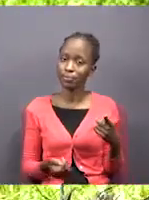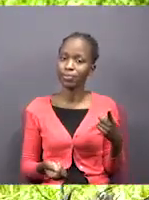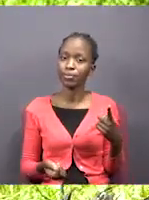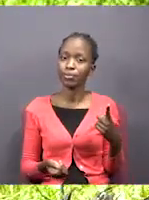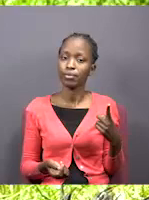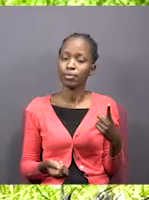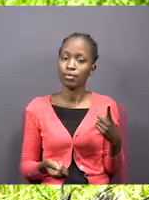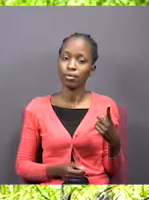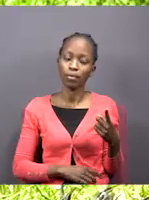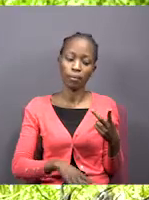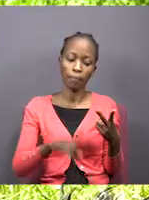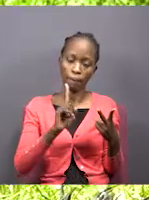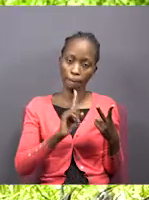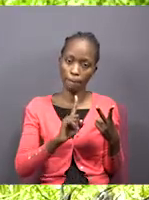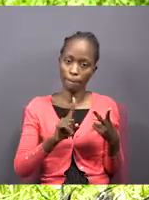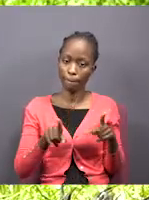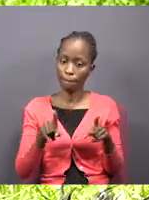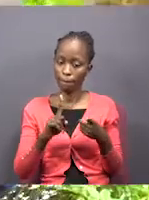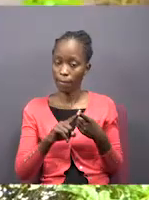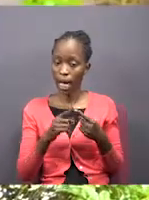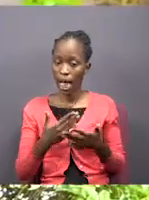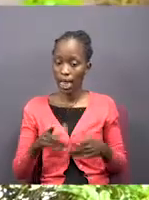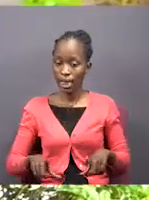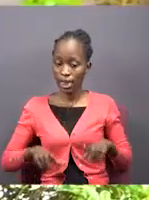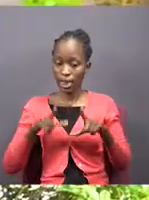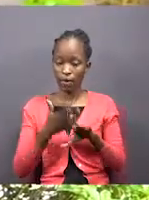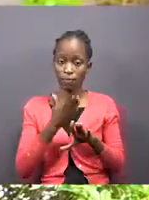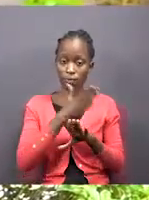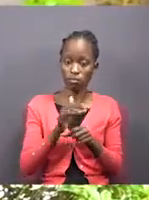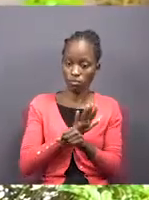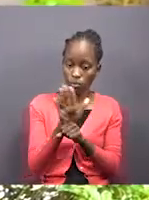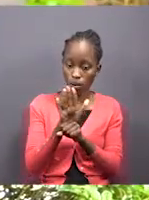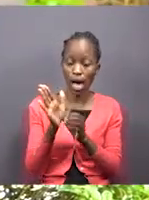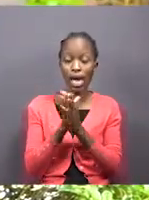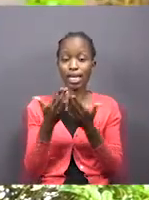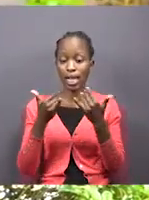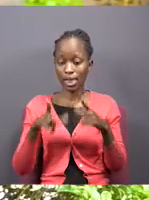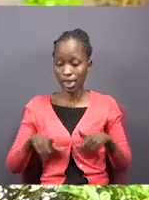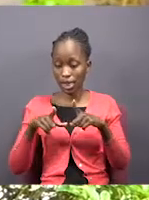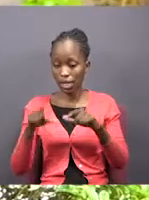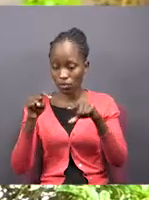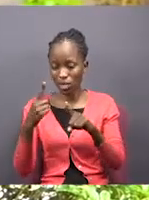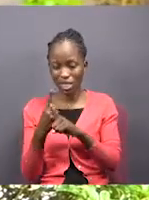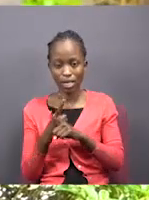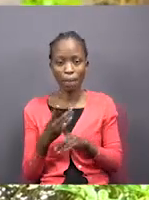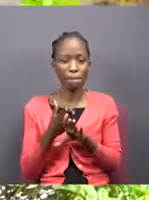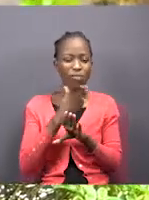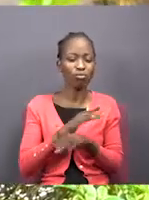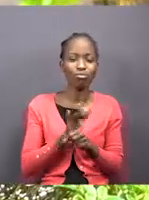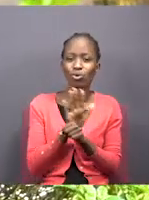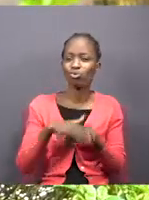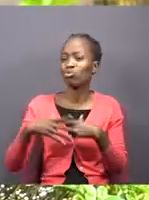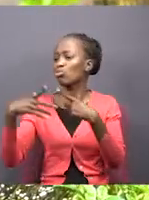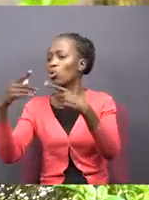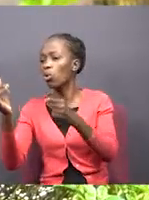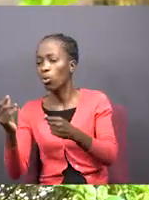to forget the past. Life before COVID and the life today is very different. Before COVID, we could